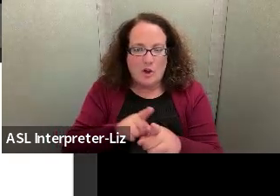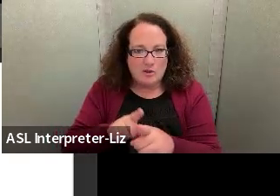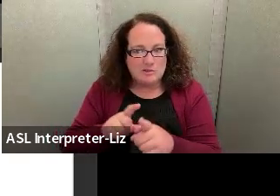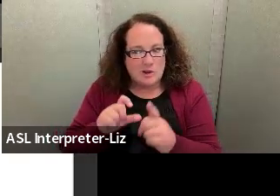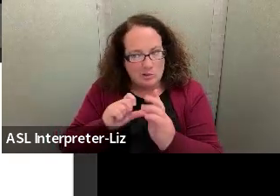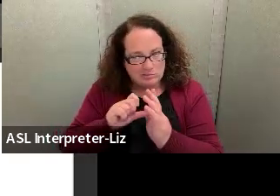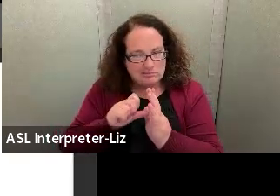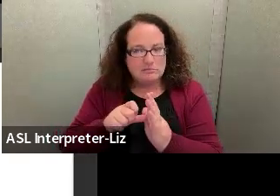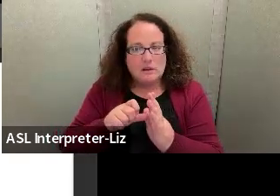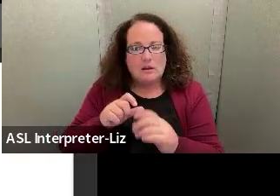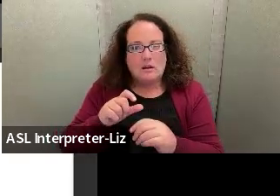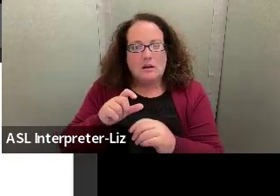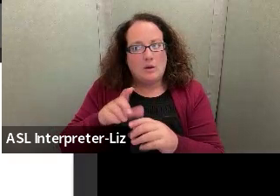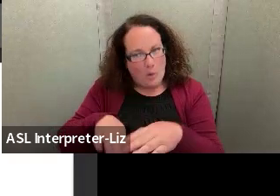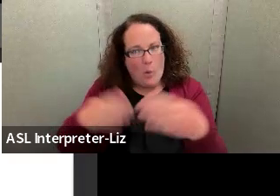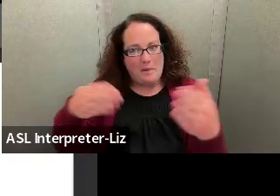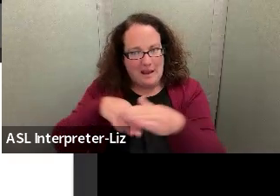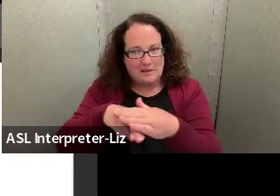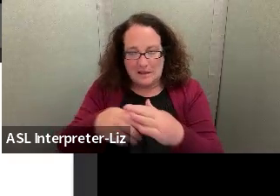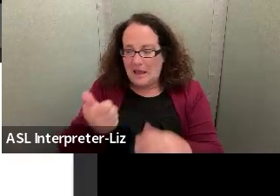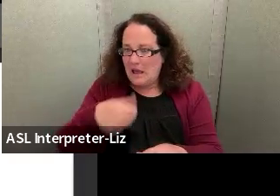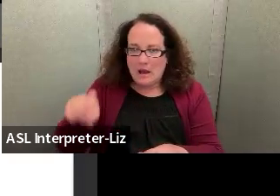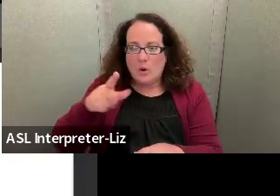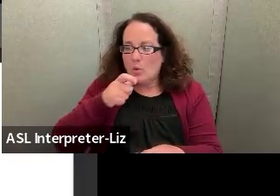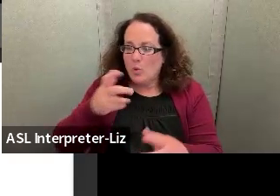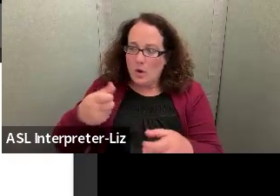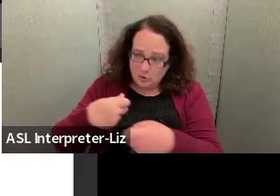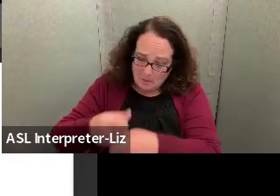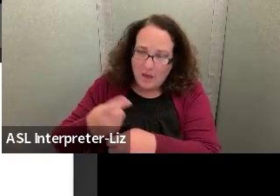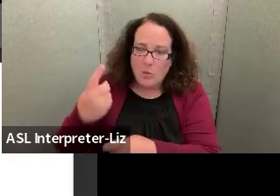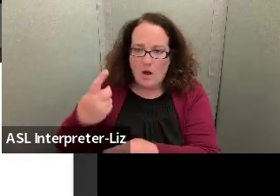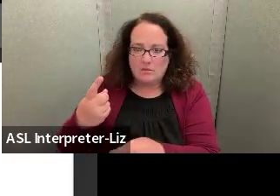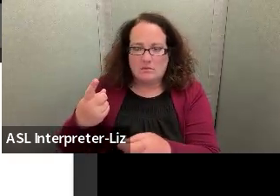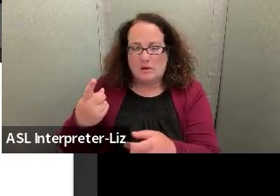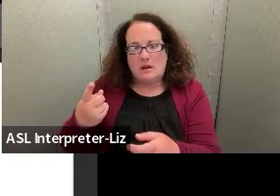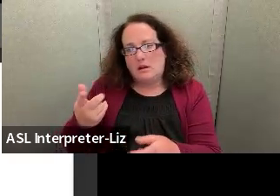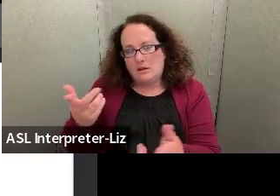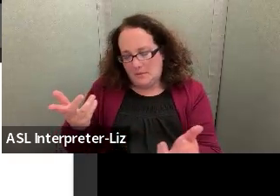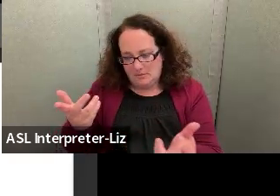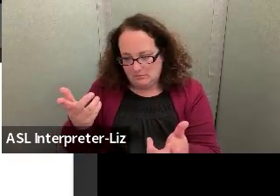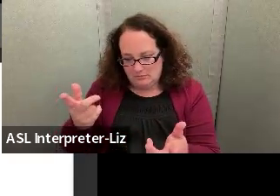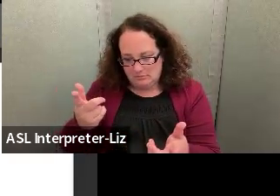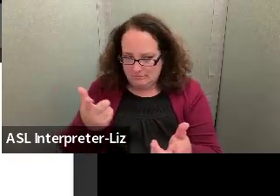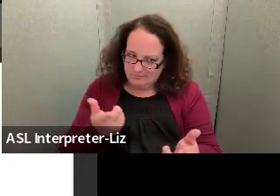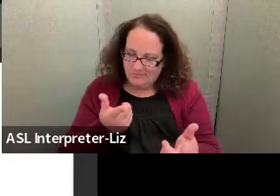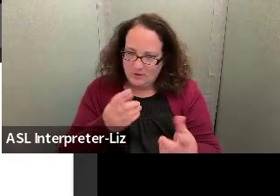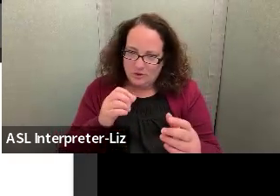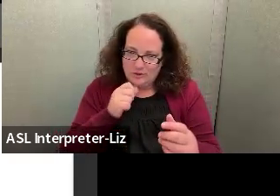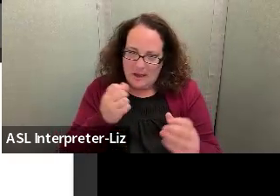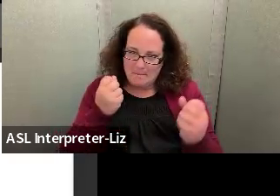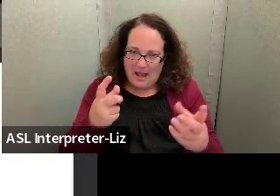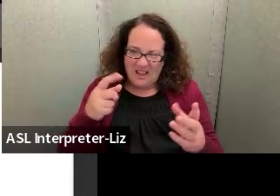open access, so anyone who wants to make one will share our plans, because there can't be really too many Braille periodic tables in the world.